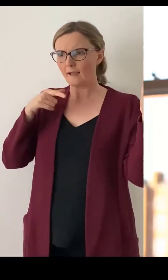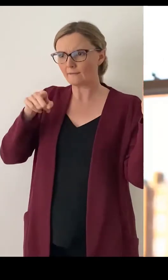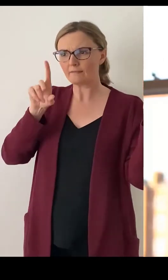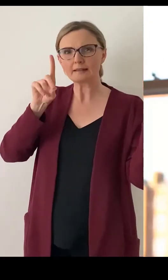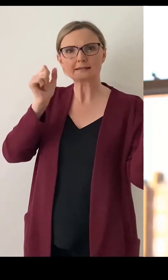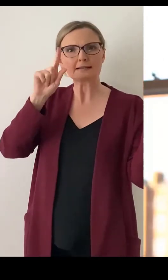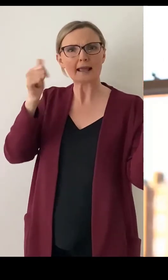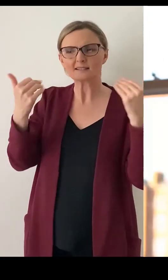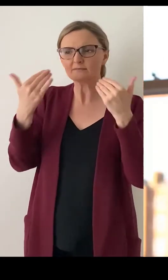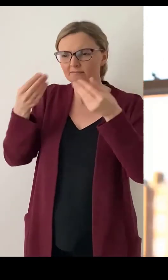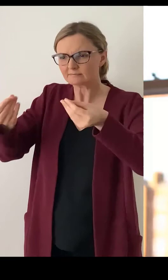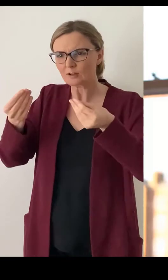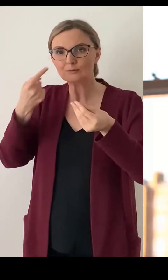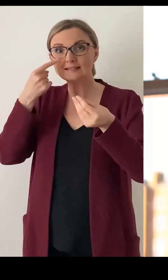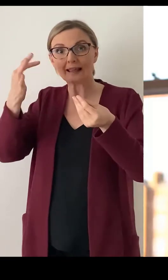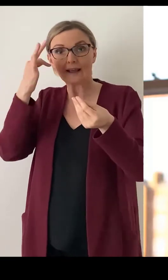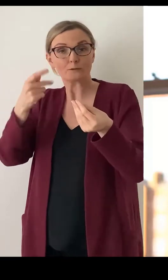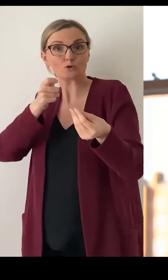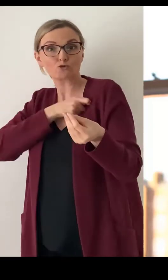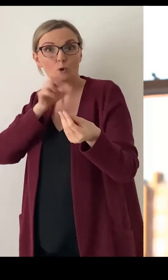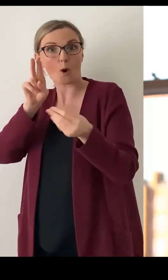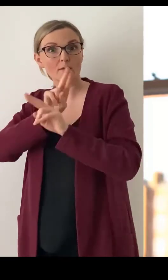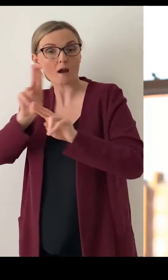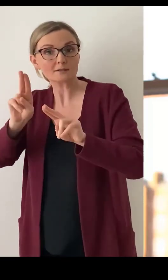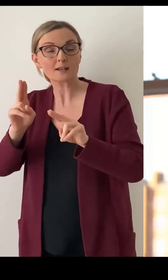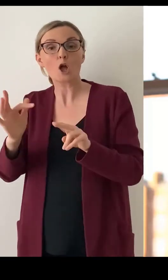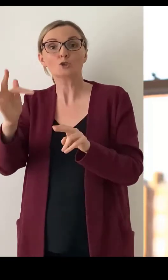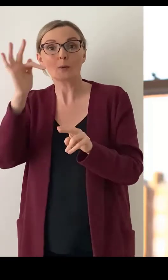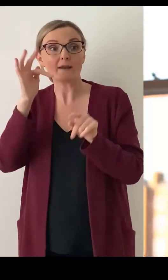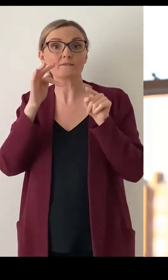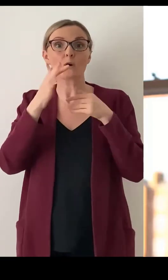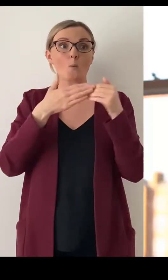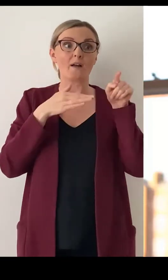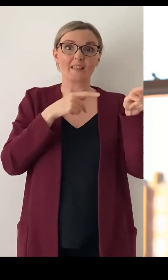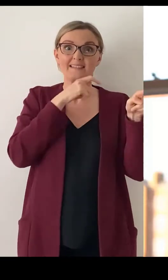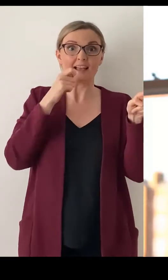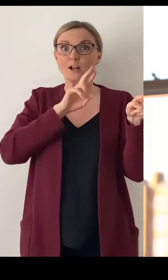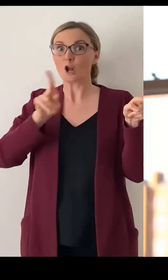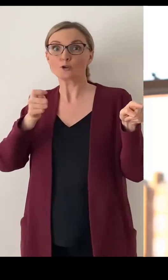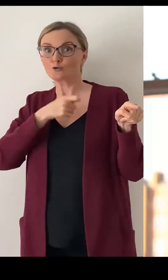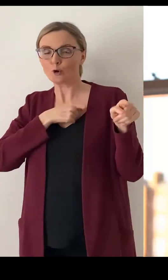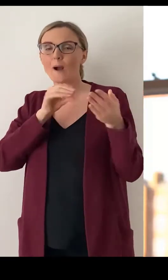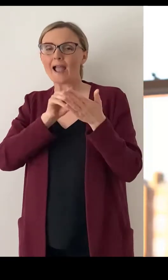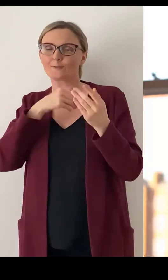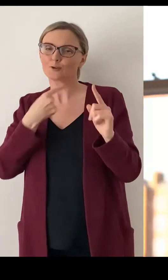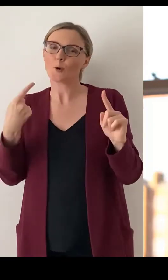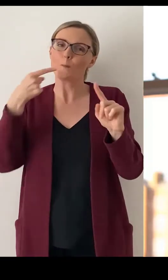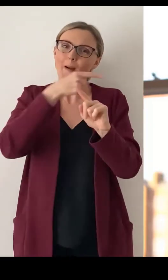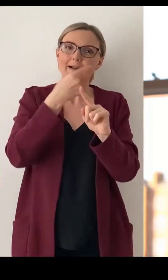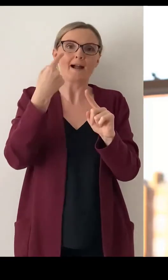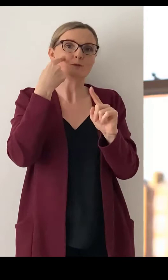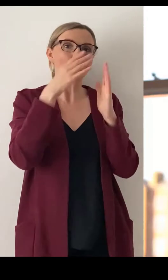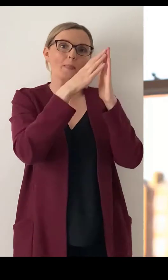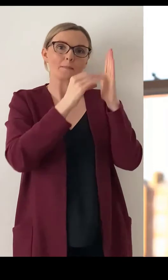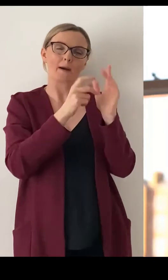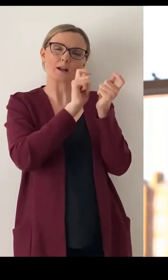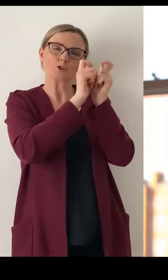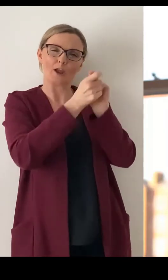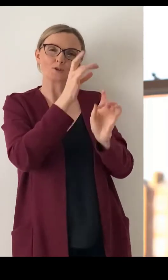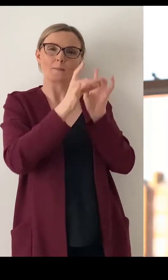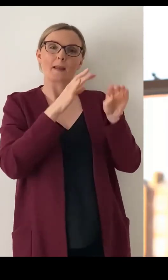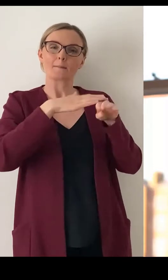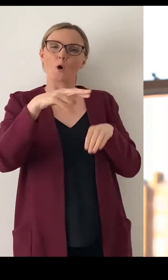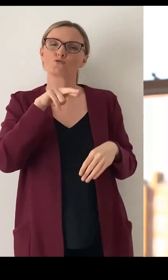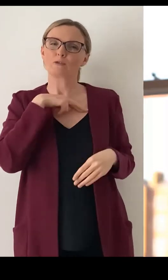those predictions to see if they're true or if they're not true. And if they're not true, then you may have to revisit your model and see how you may need to change this to try and make it more